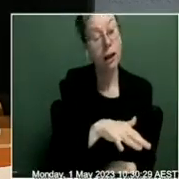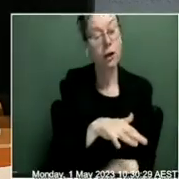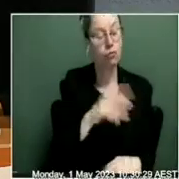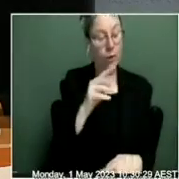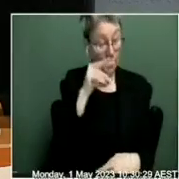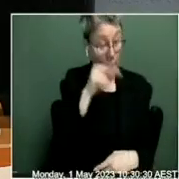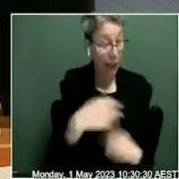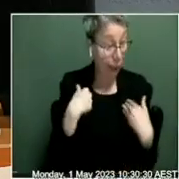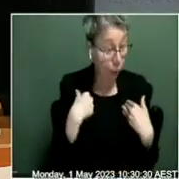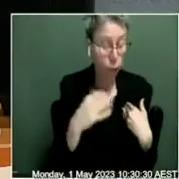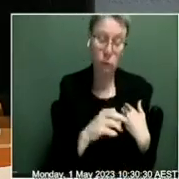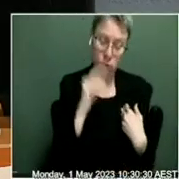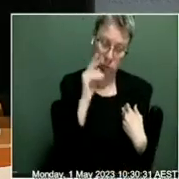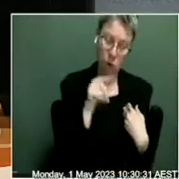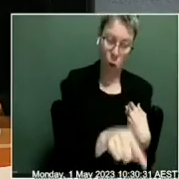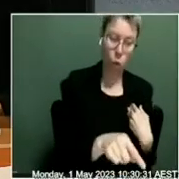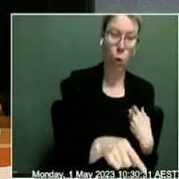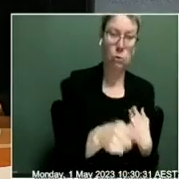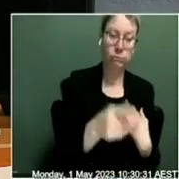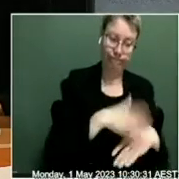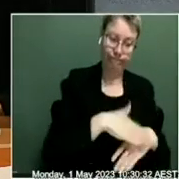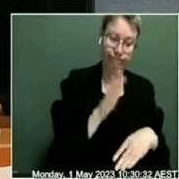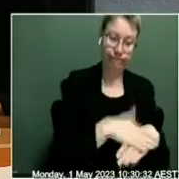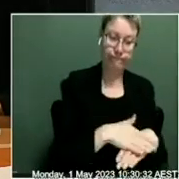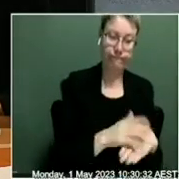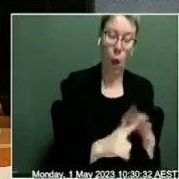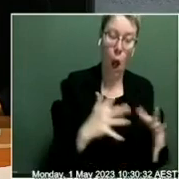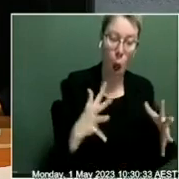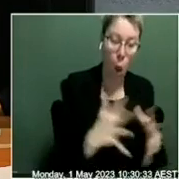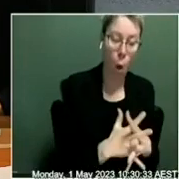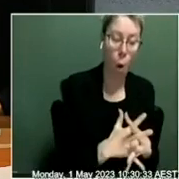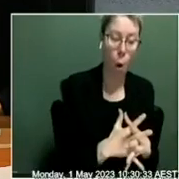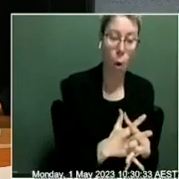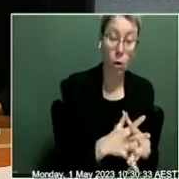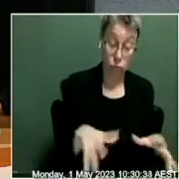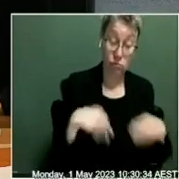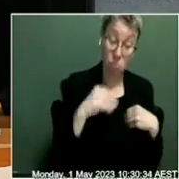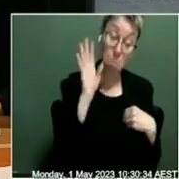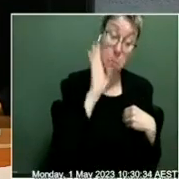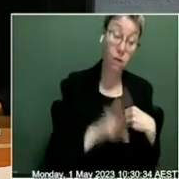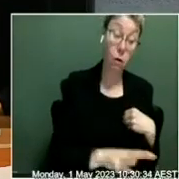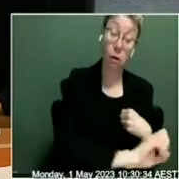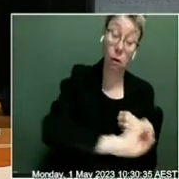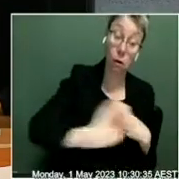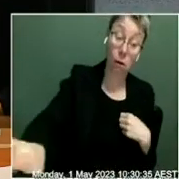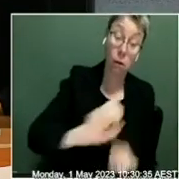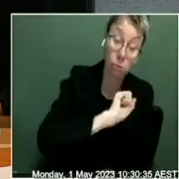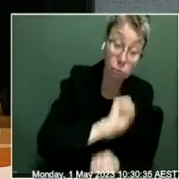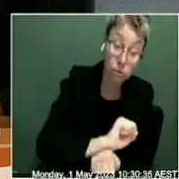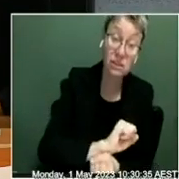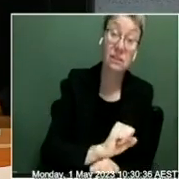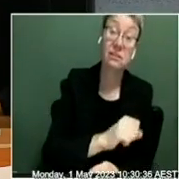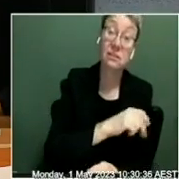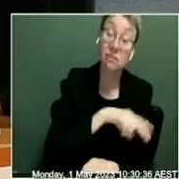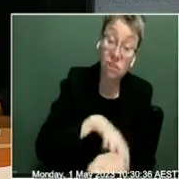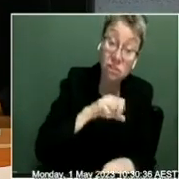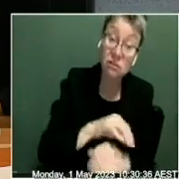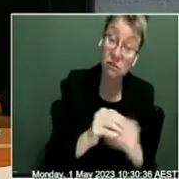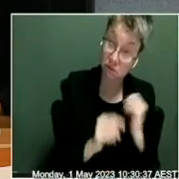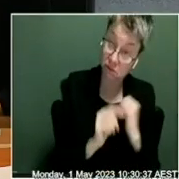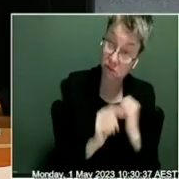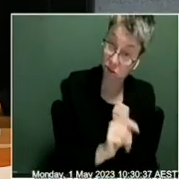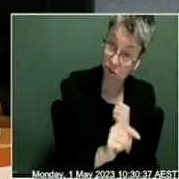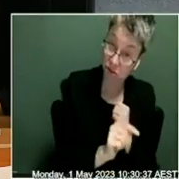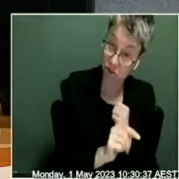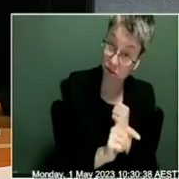has provided an apology in its statement to First Peoples who have died in custody. Who did not receive a health-based response